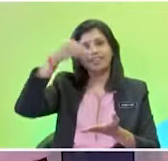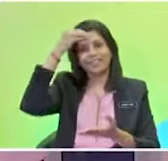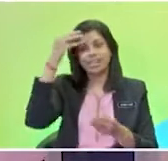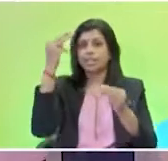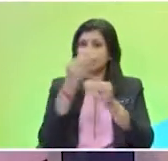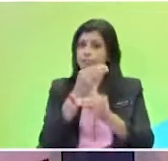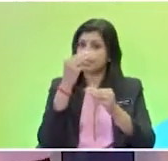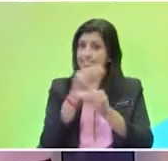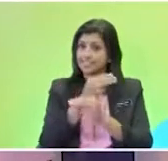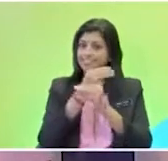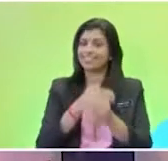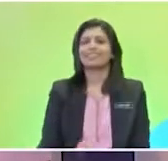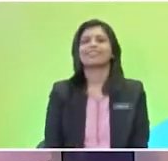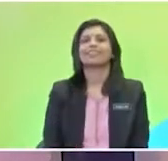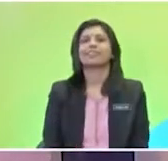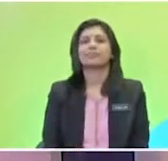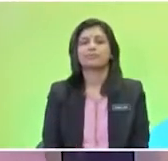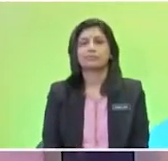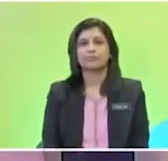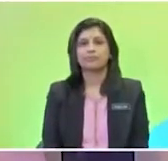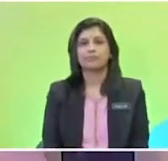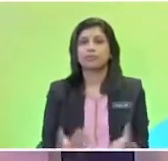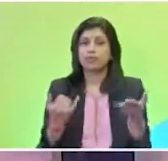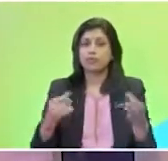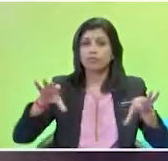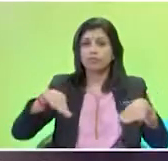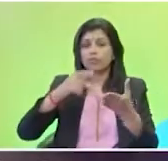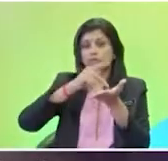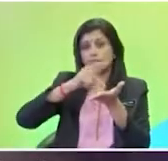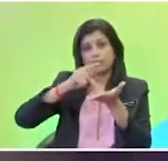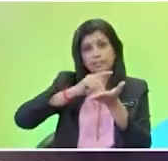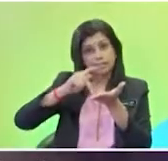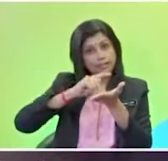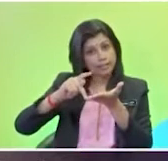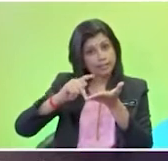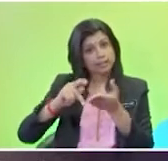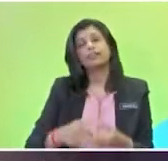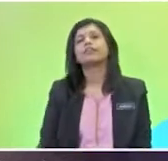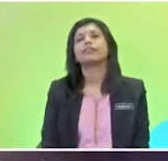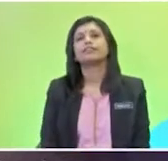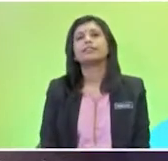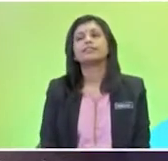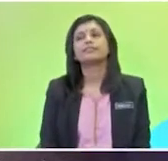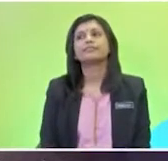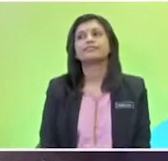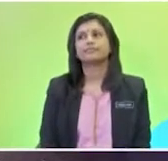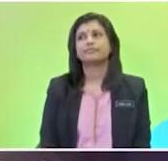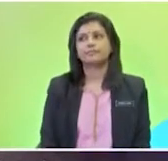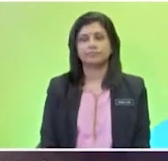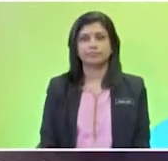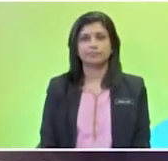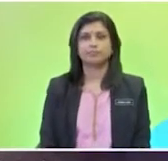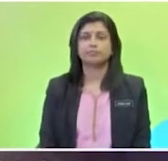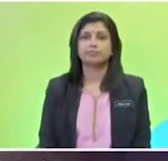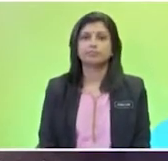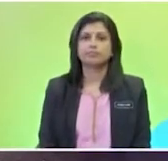to have a party, but we're going to do some calculations with Miss Kalai. Yes, Miss Kalai. It's more challenging time for you, Shafika. I believe that's so. It's a riddle